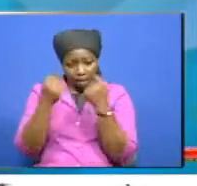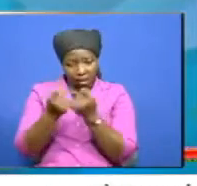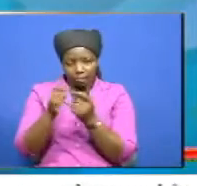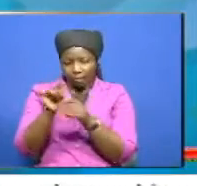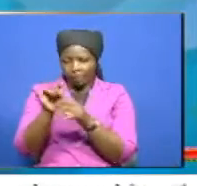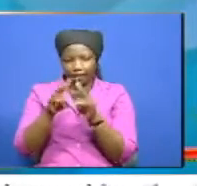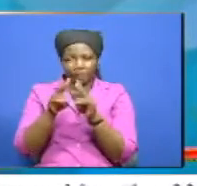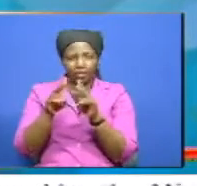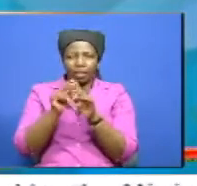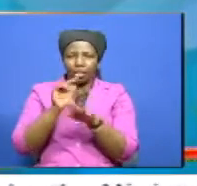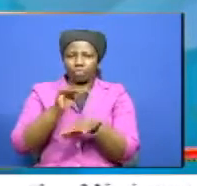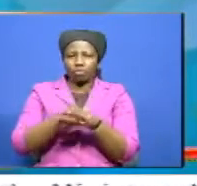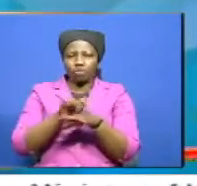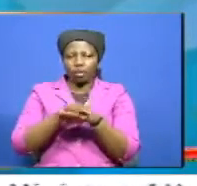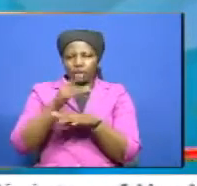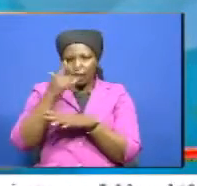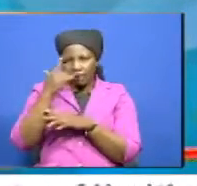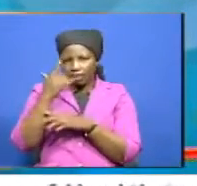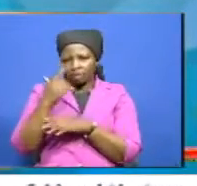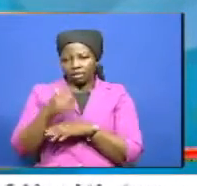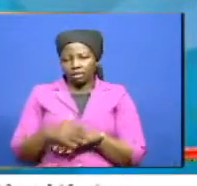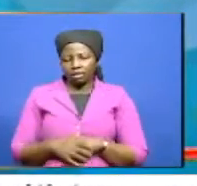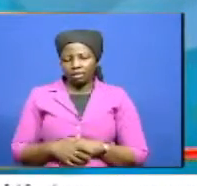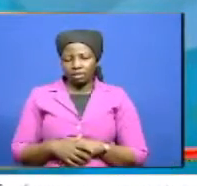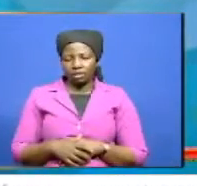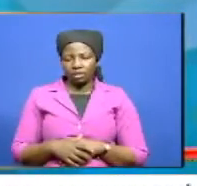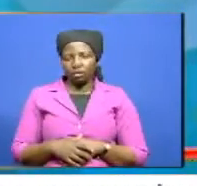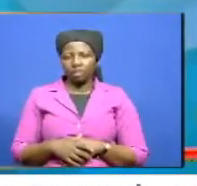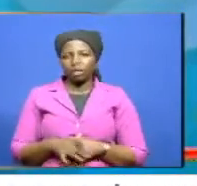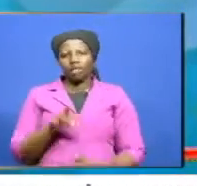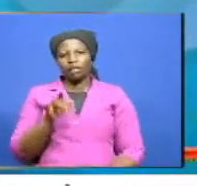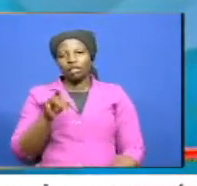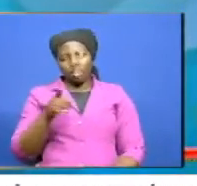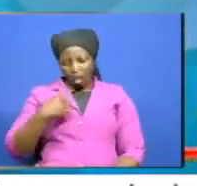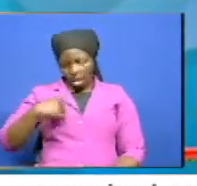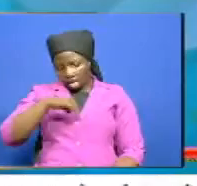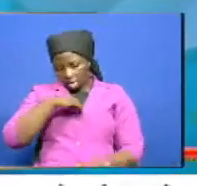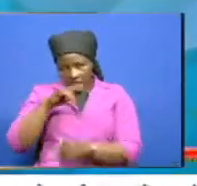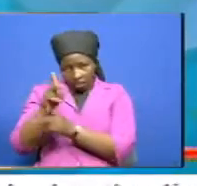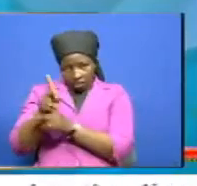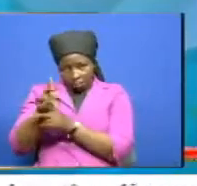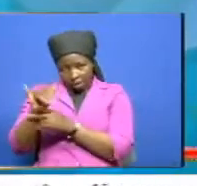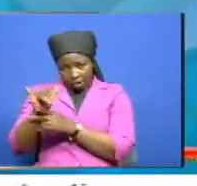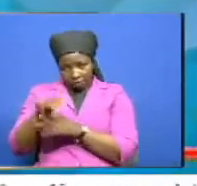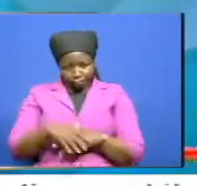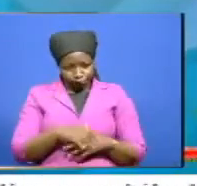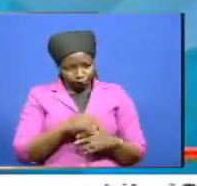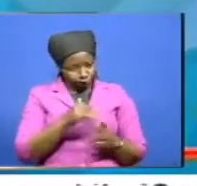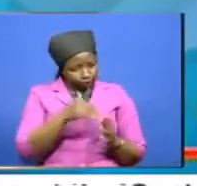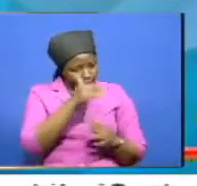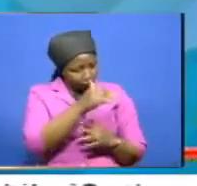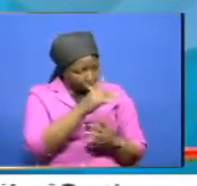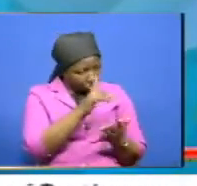very good from the lads in terms of kick. So that one we retain. The next one was, what do we improve?